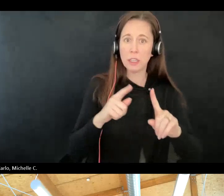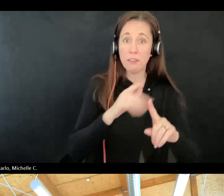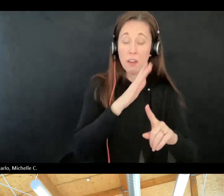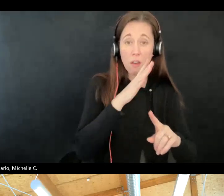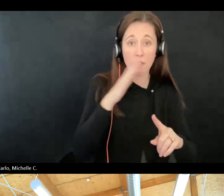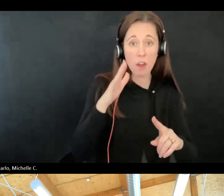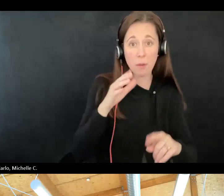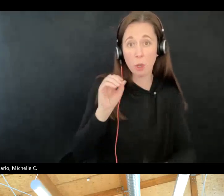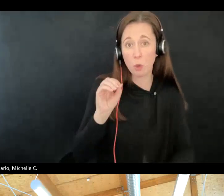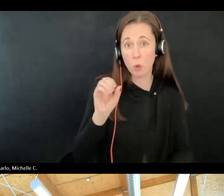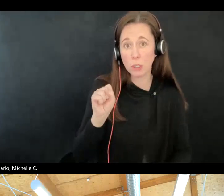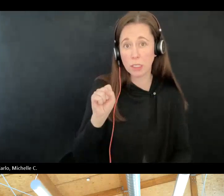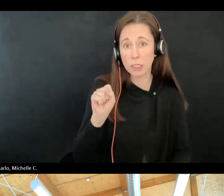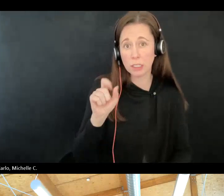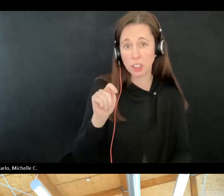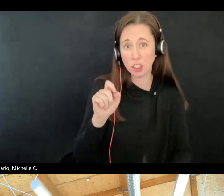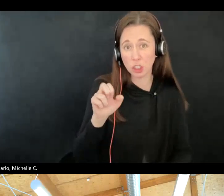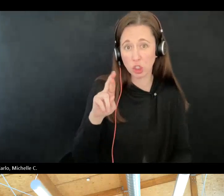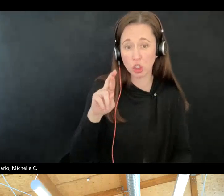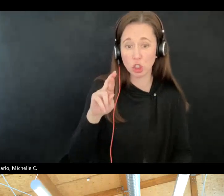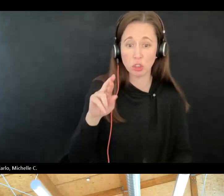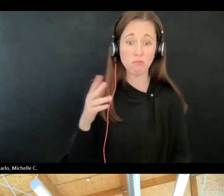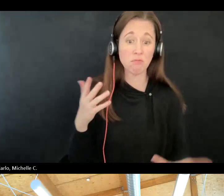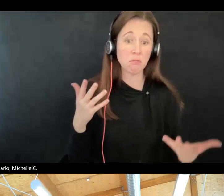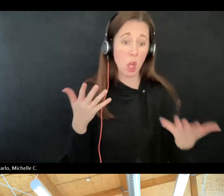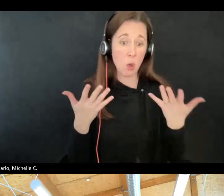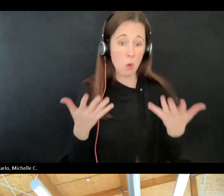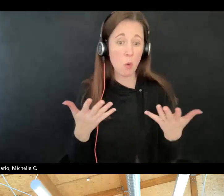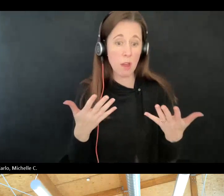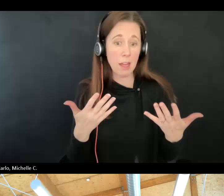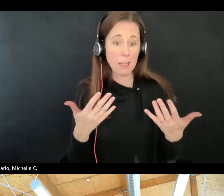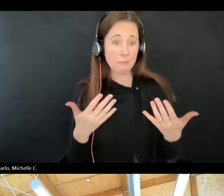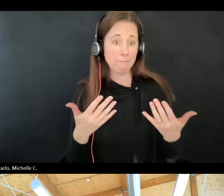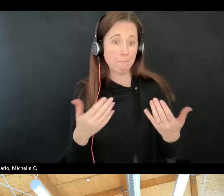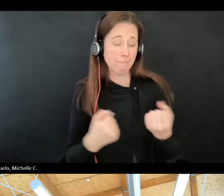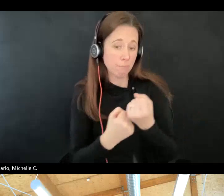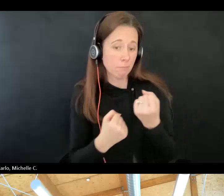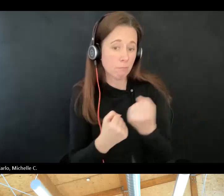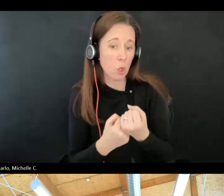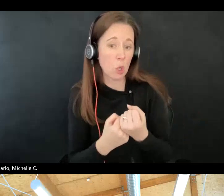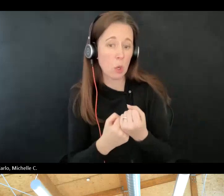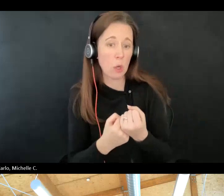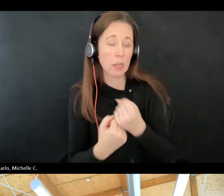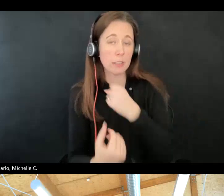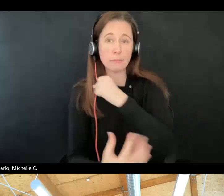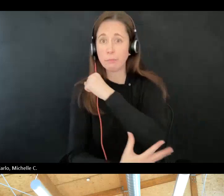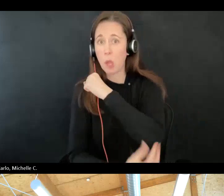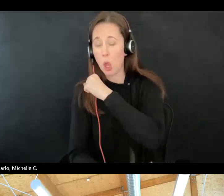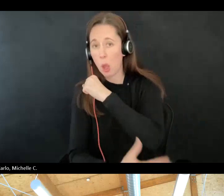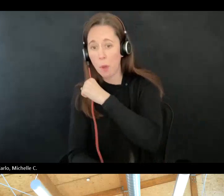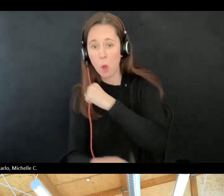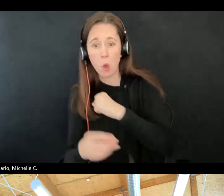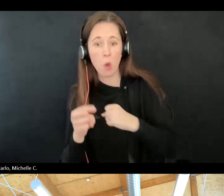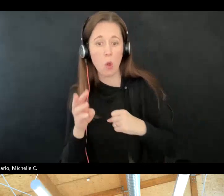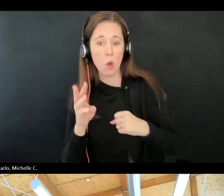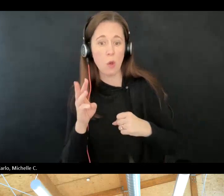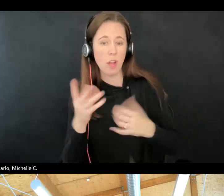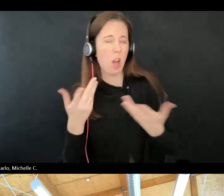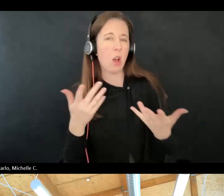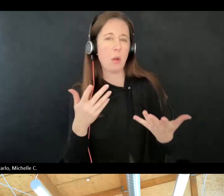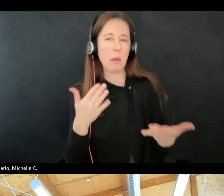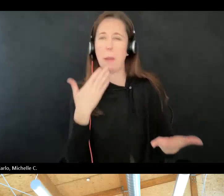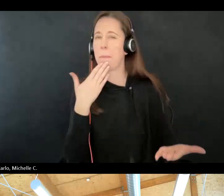water quality or areas that have a transitional nature, like the Baltimore Peninsula and all the changes